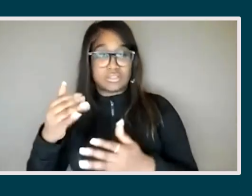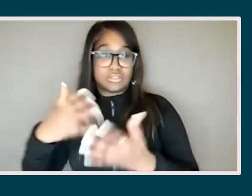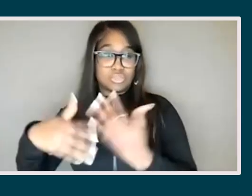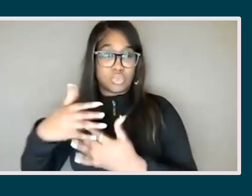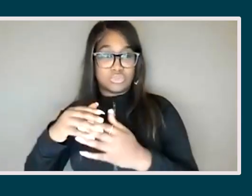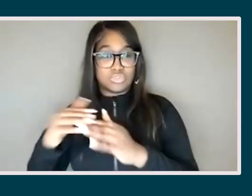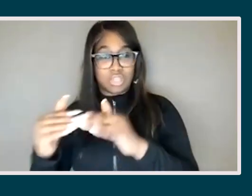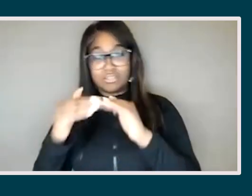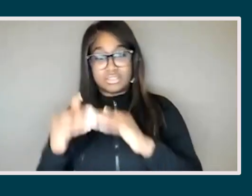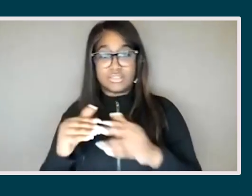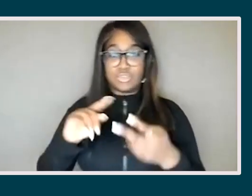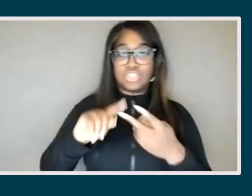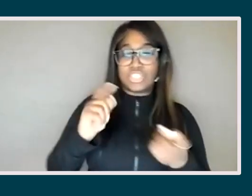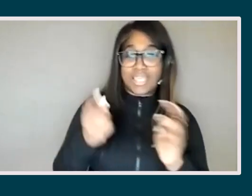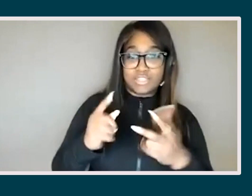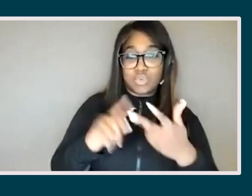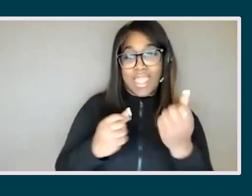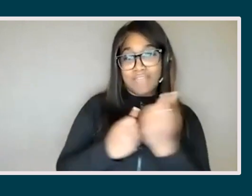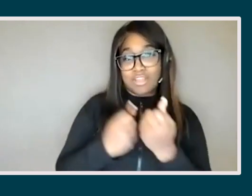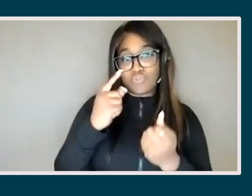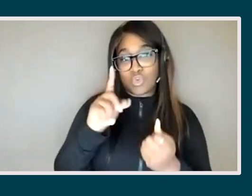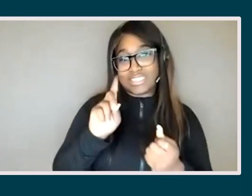all of the things that we're talking about,